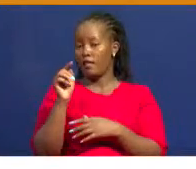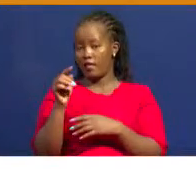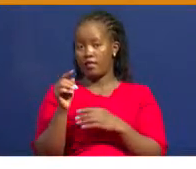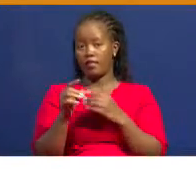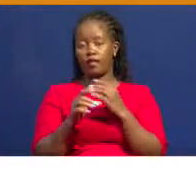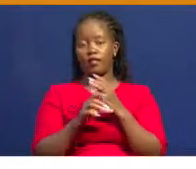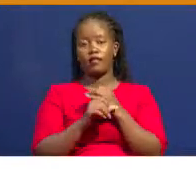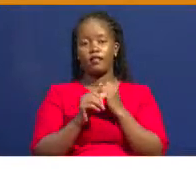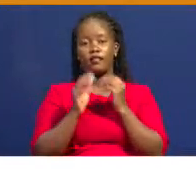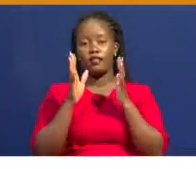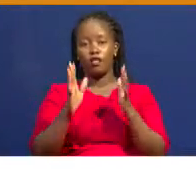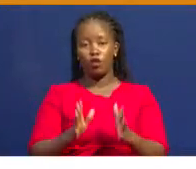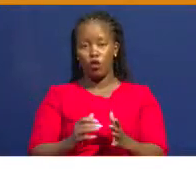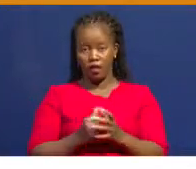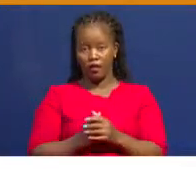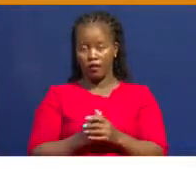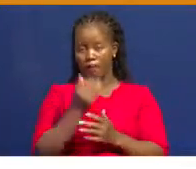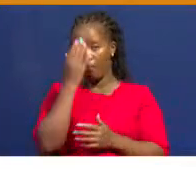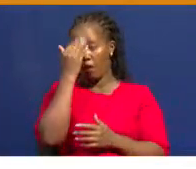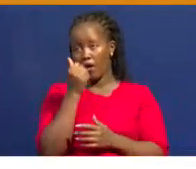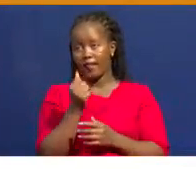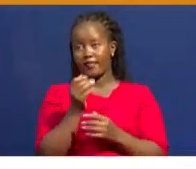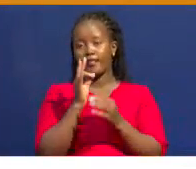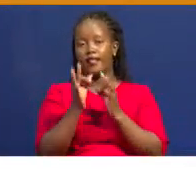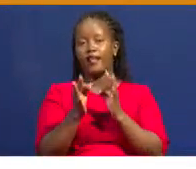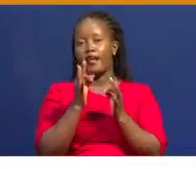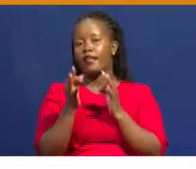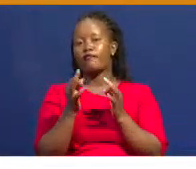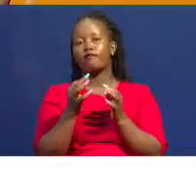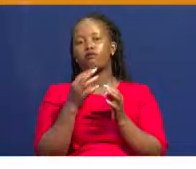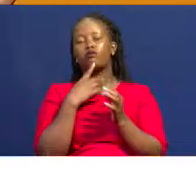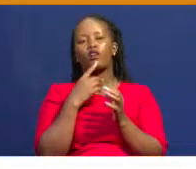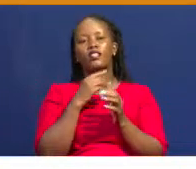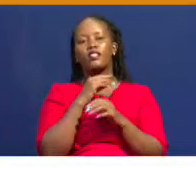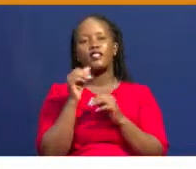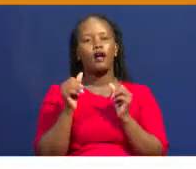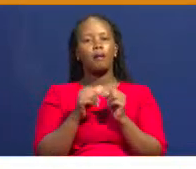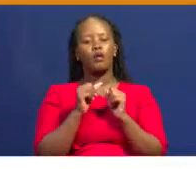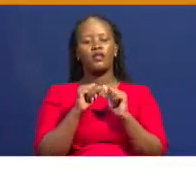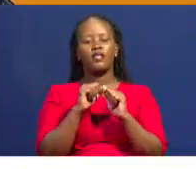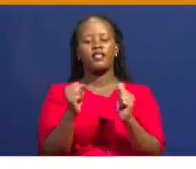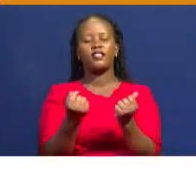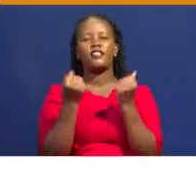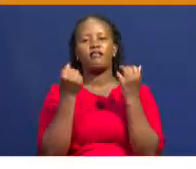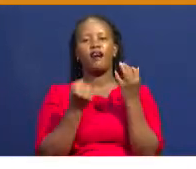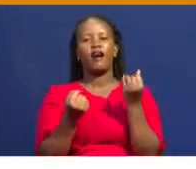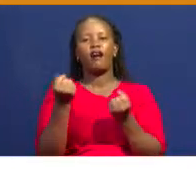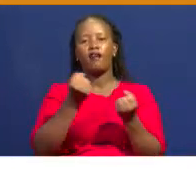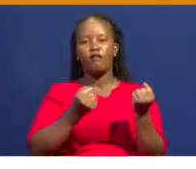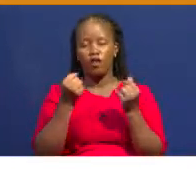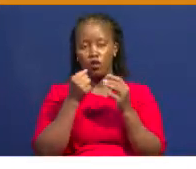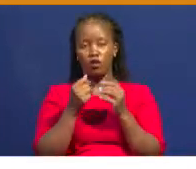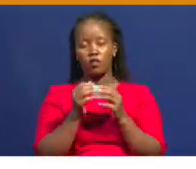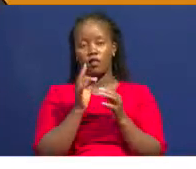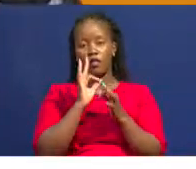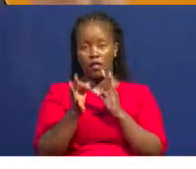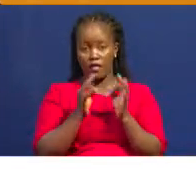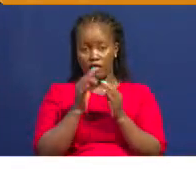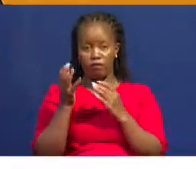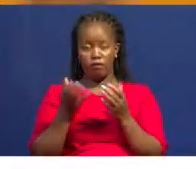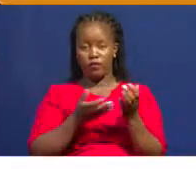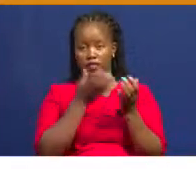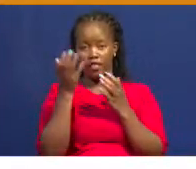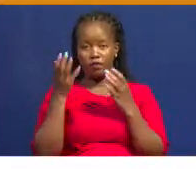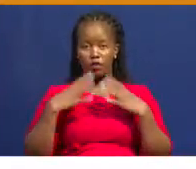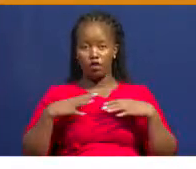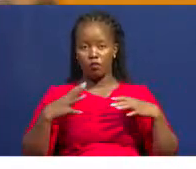talking of safer vehicles, what do I mean by safer vehicles? I need vehicles which can transport people from one point to